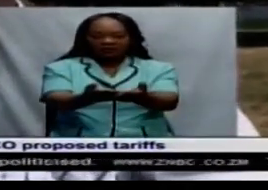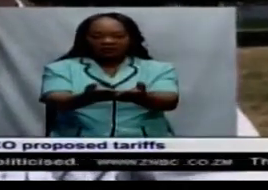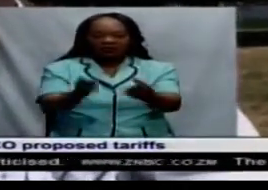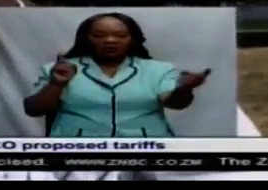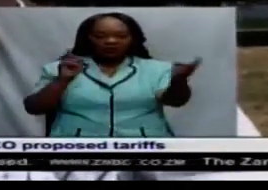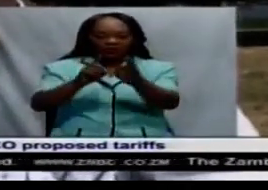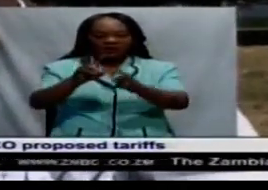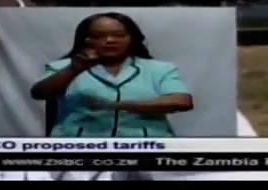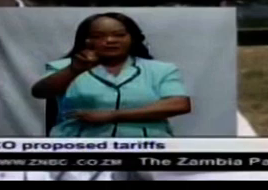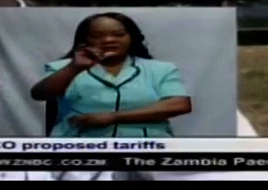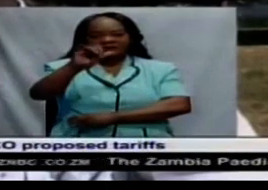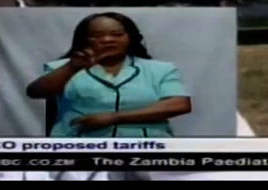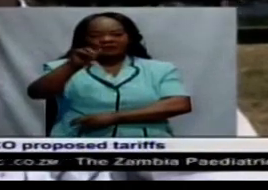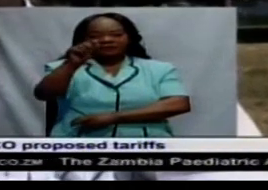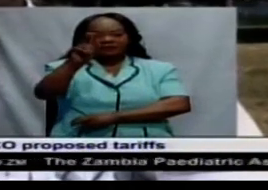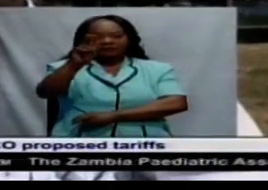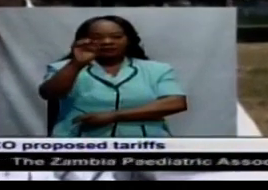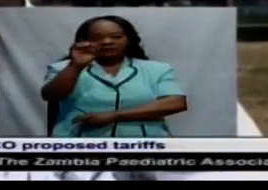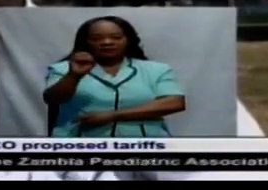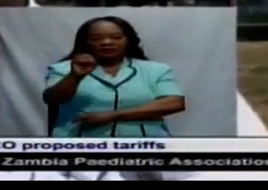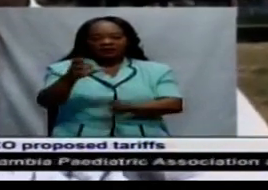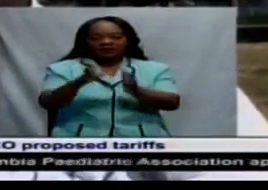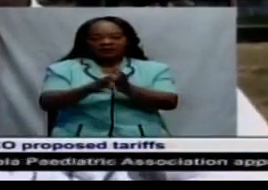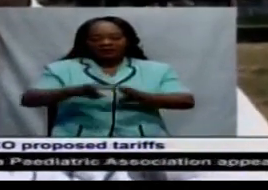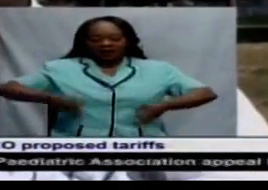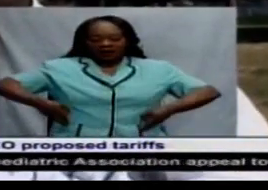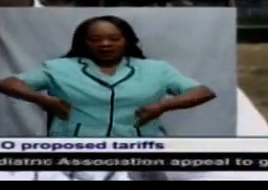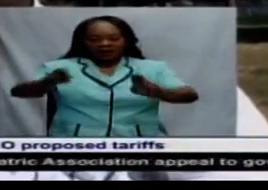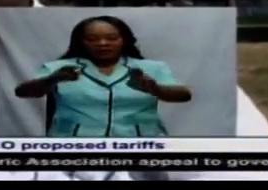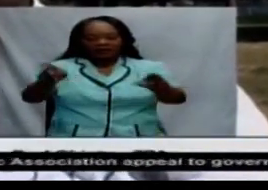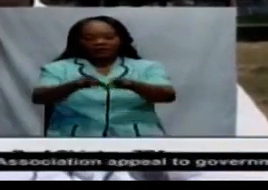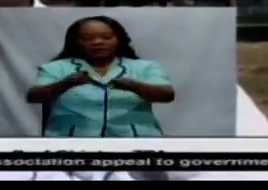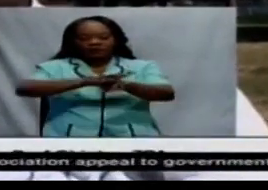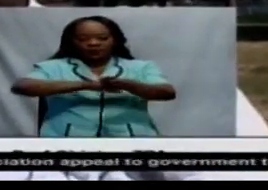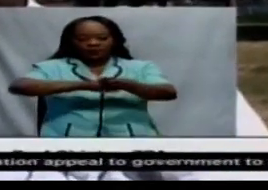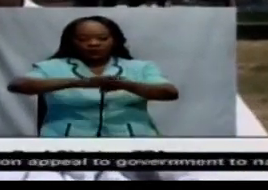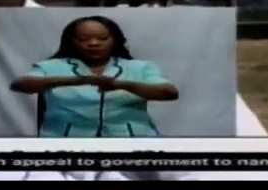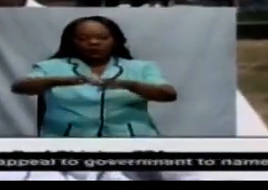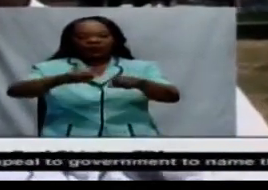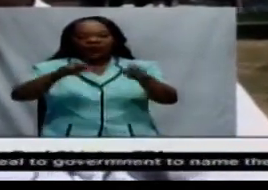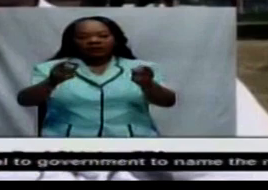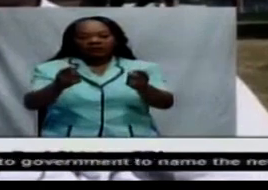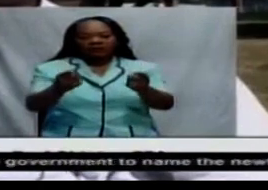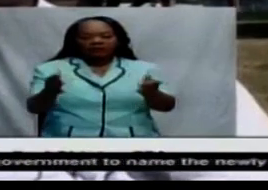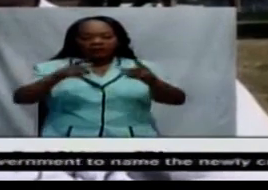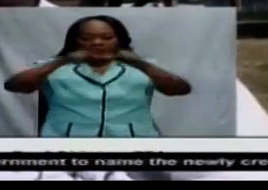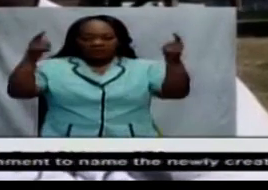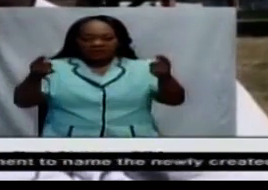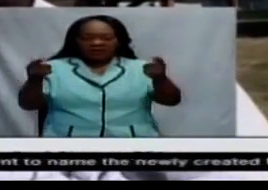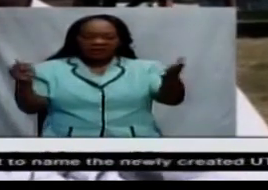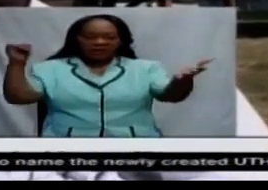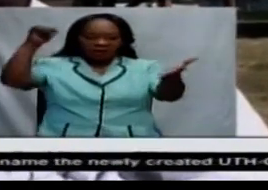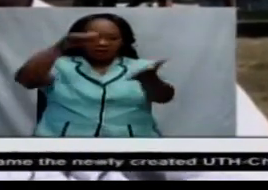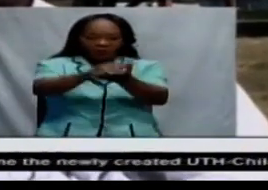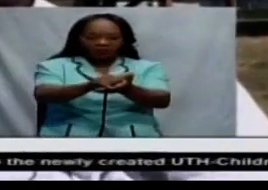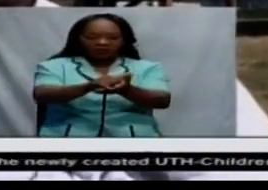ensure that the runway is tarred so as to allow big aeroplanes to land on